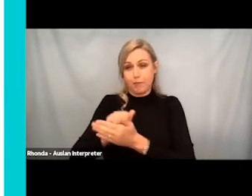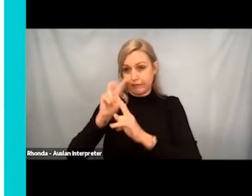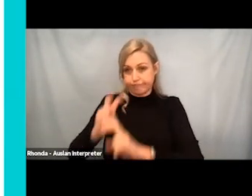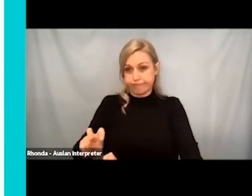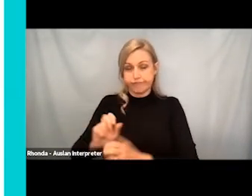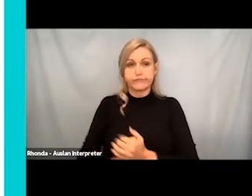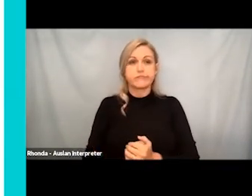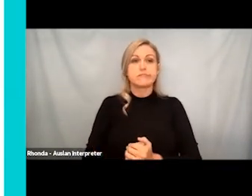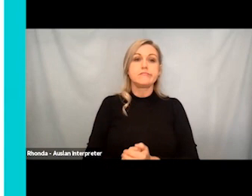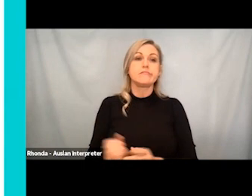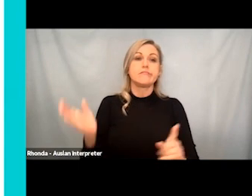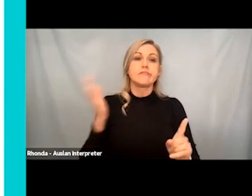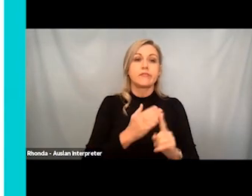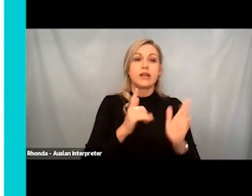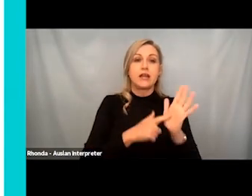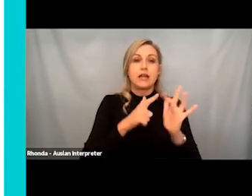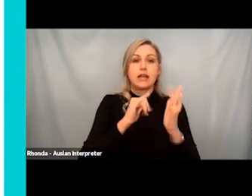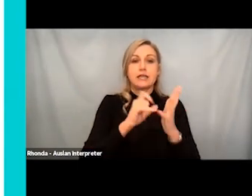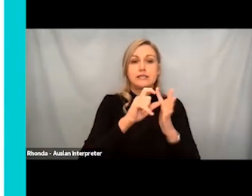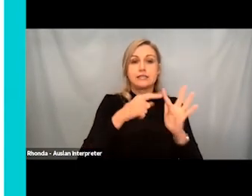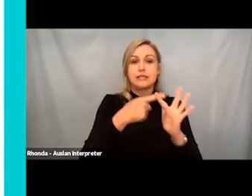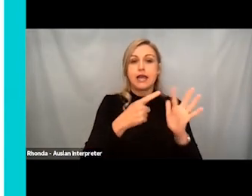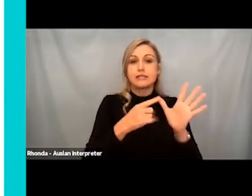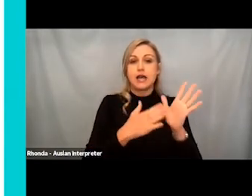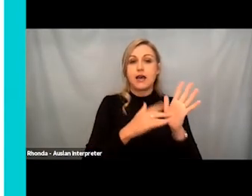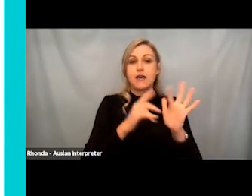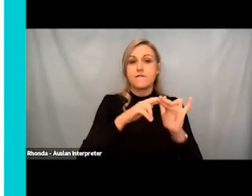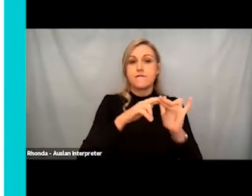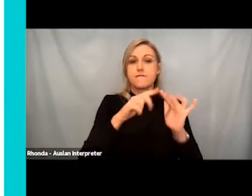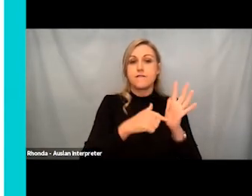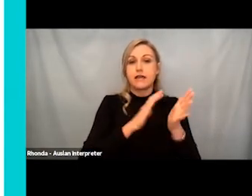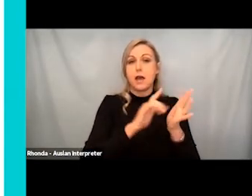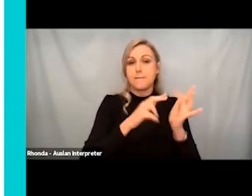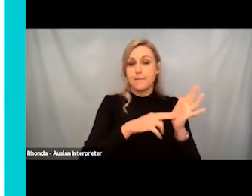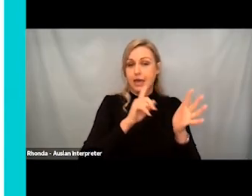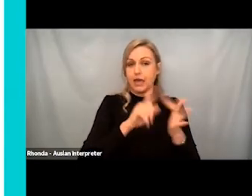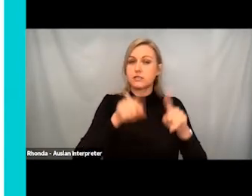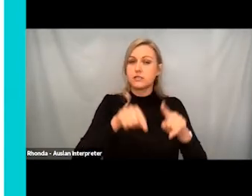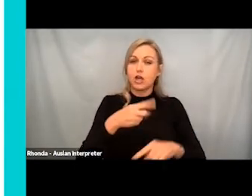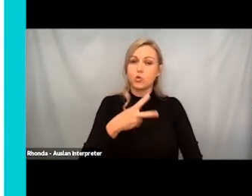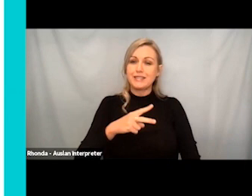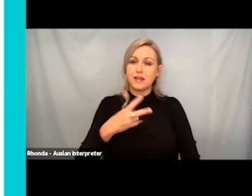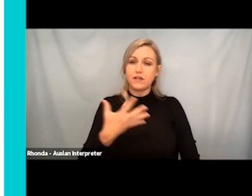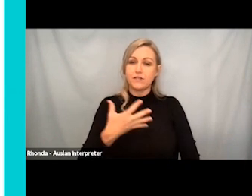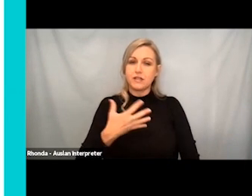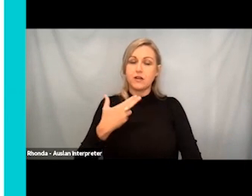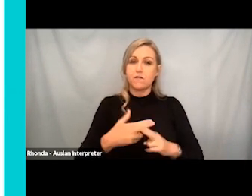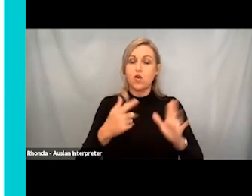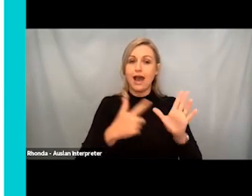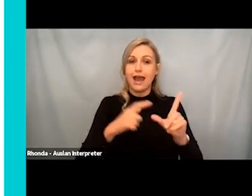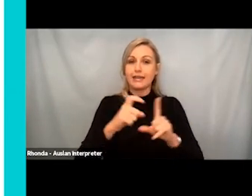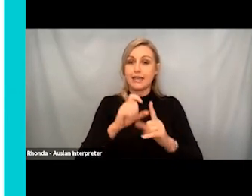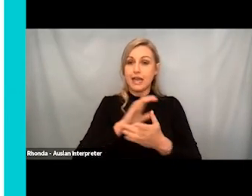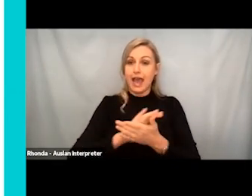scene lisdexamphetamine, which was approved in Australia, I think, in around 2015 for the treatment of attention deficit